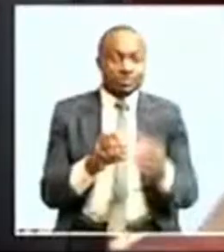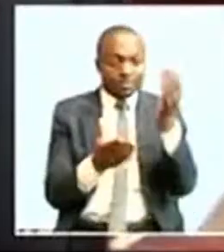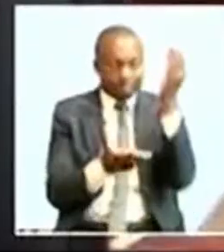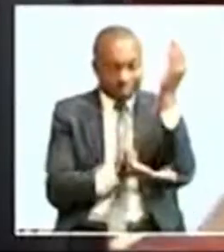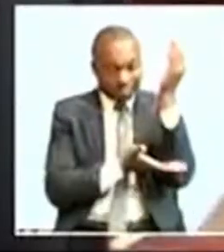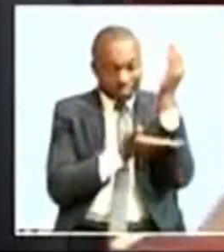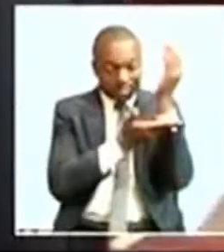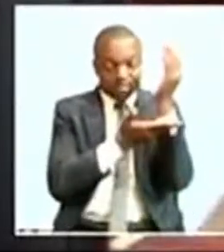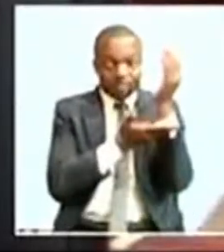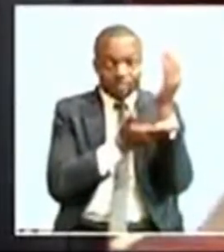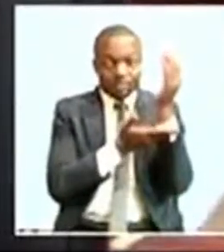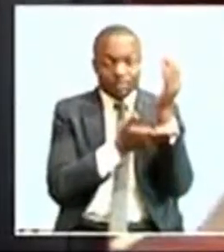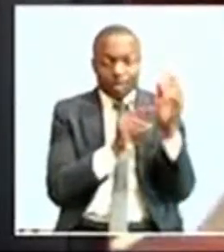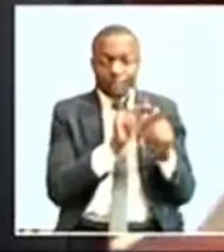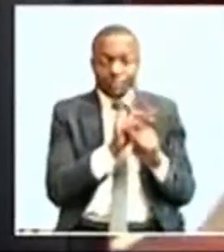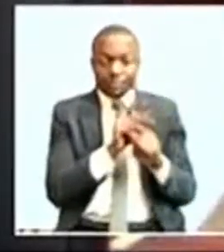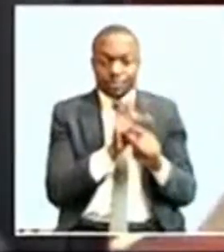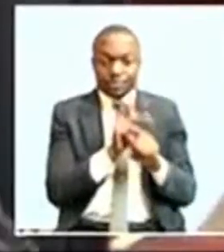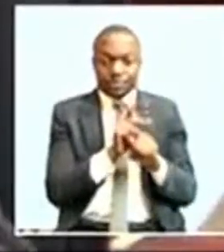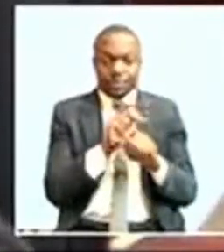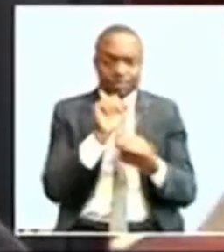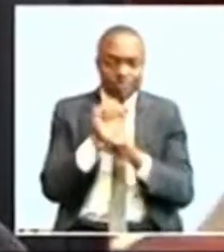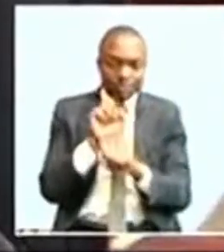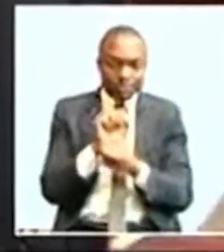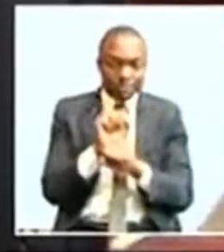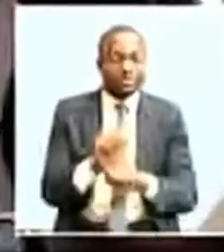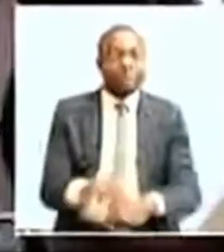our restocking efforts. Yeah.